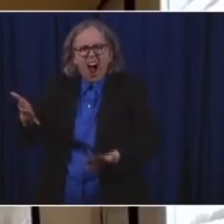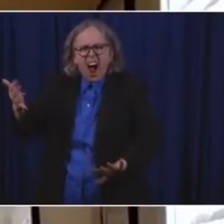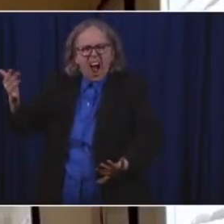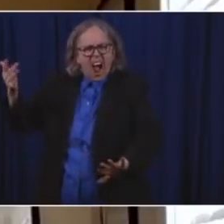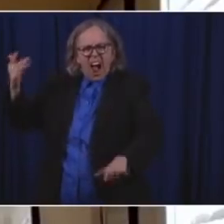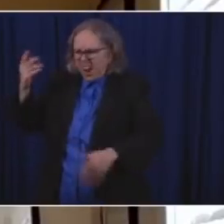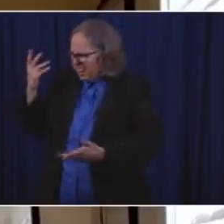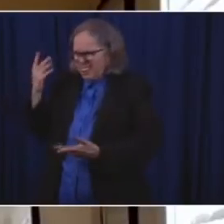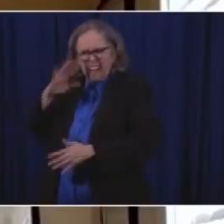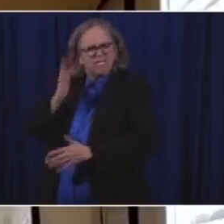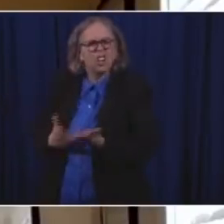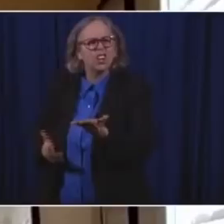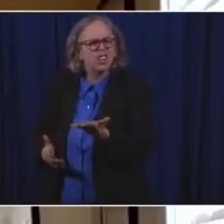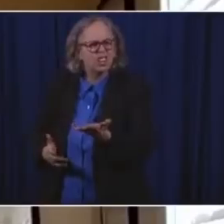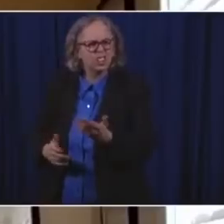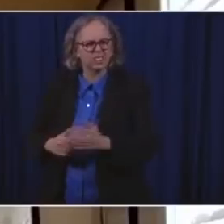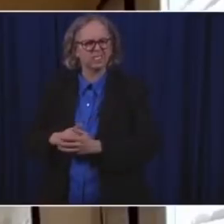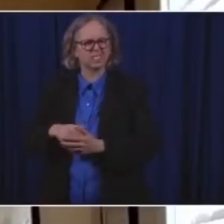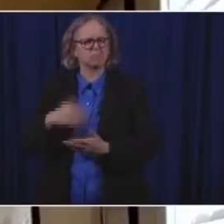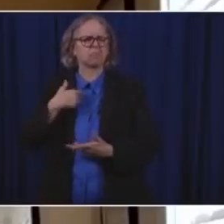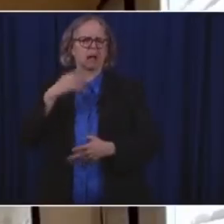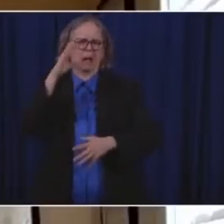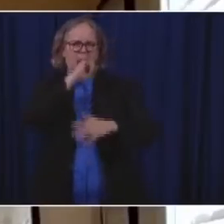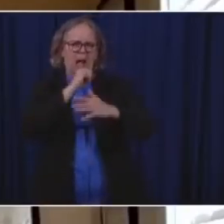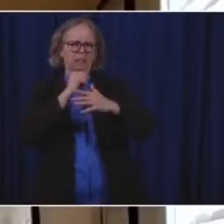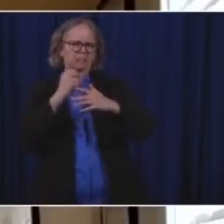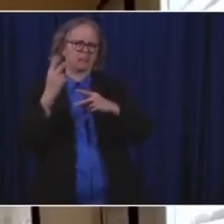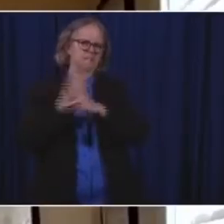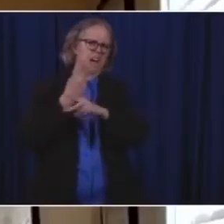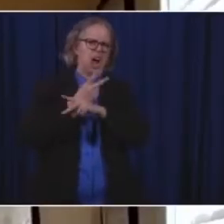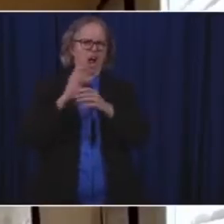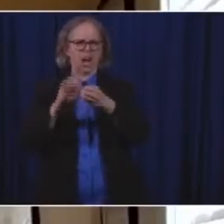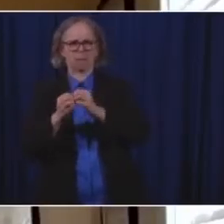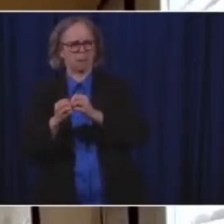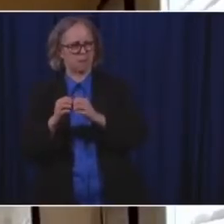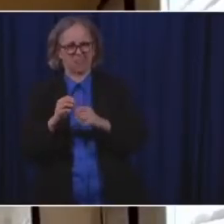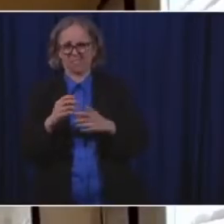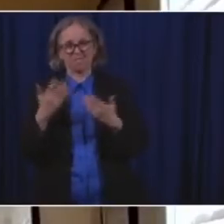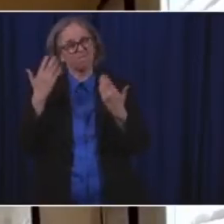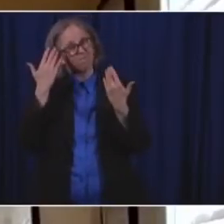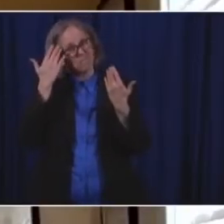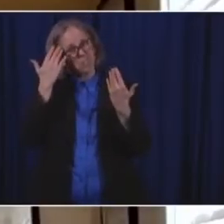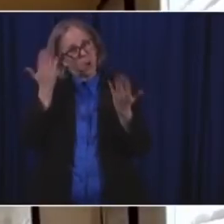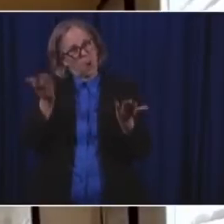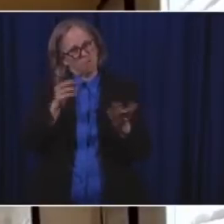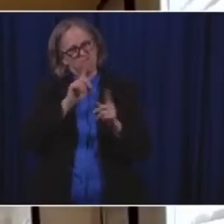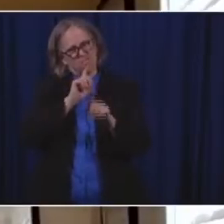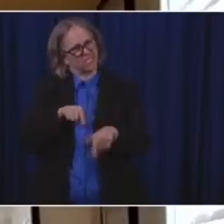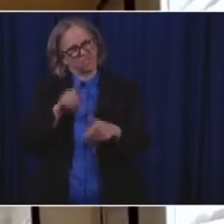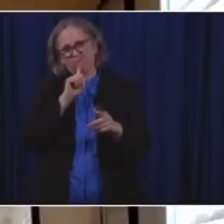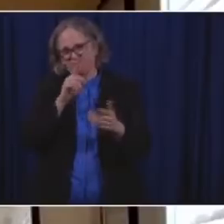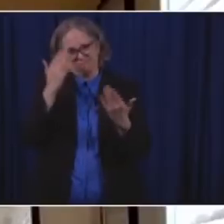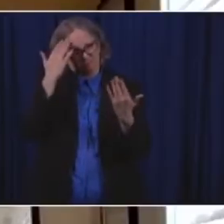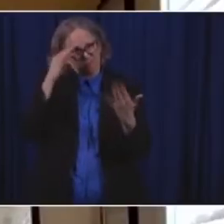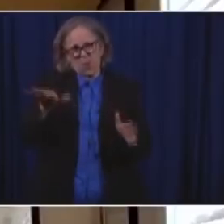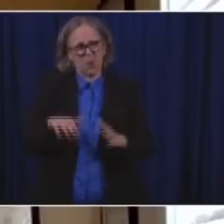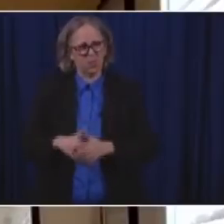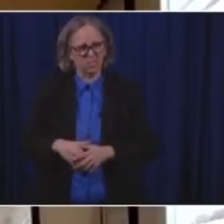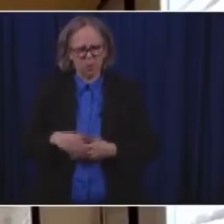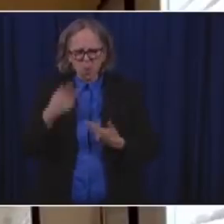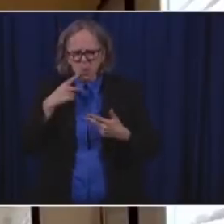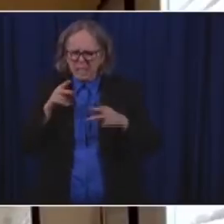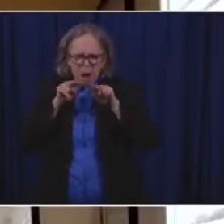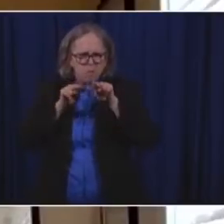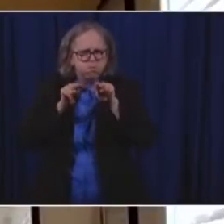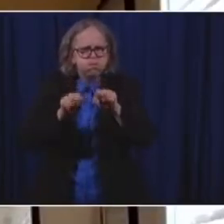that would bring about herd immunity, but we really don't know. Watching our surveillance numbers, though, will at